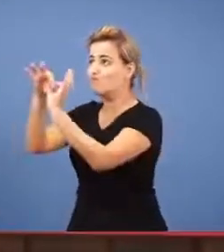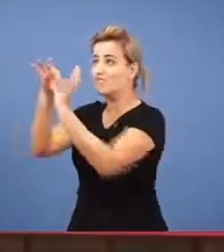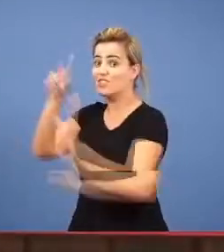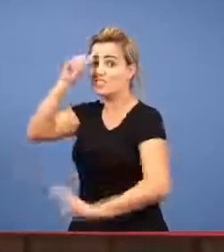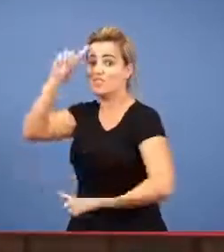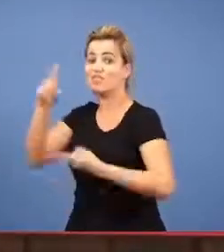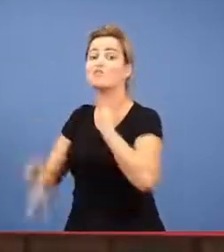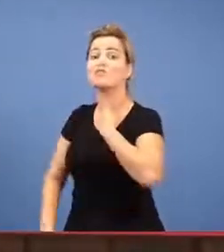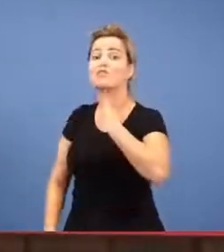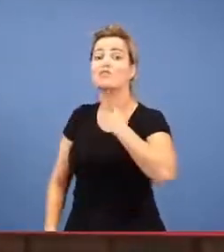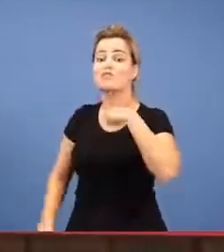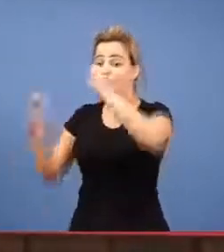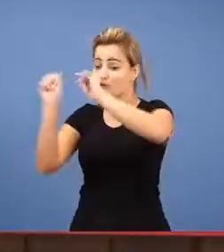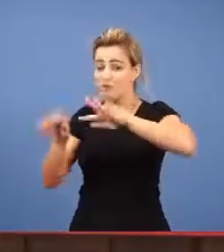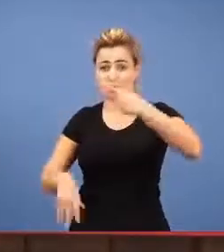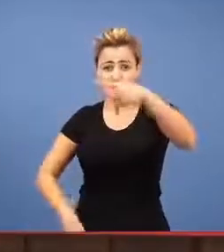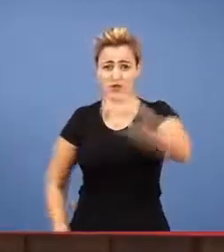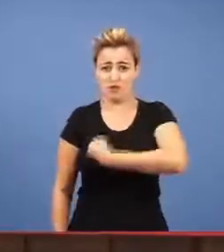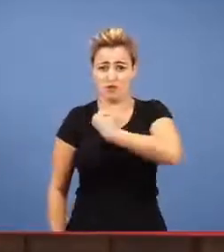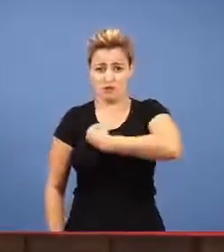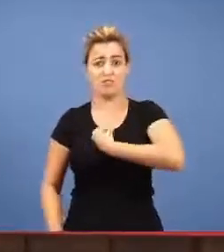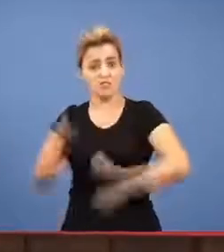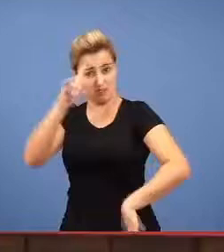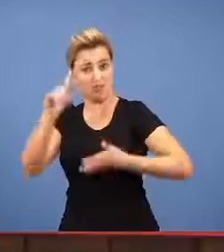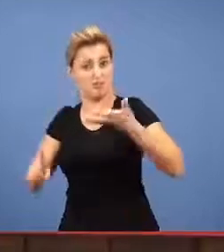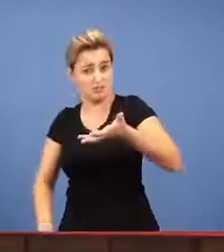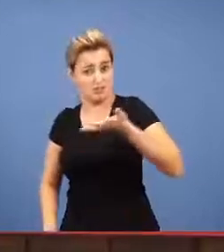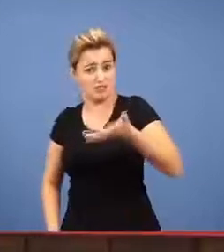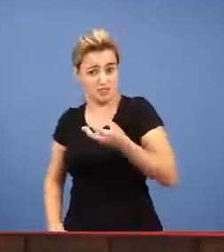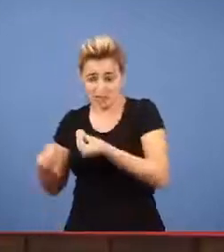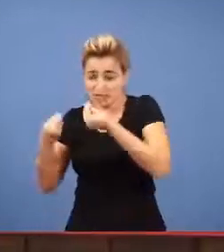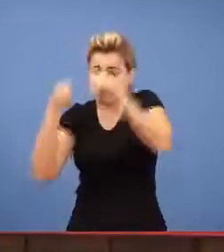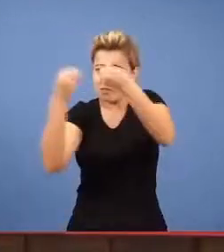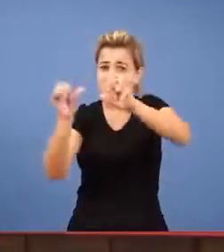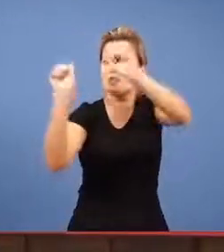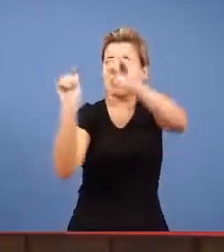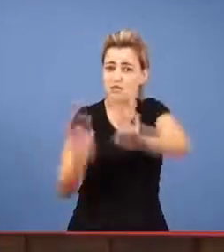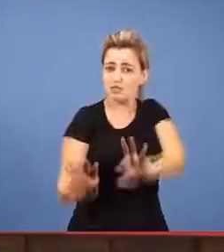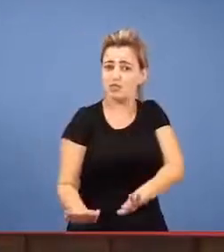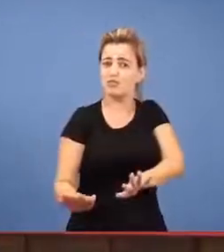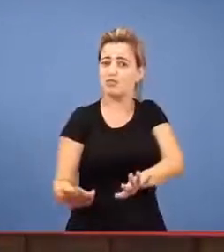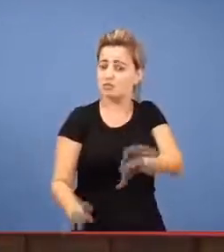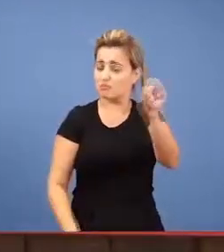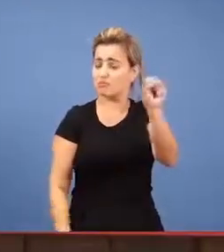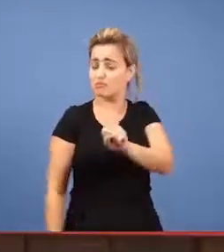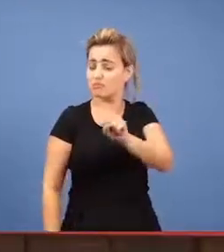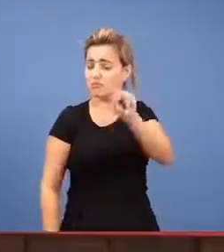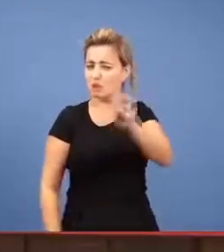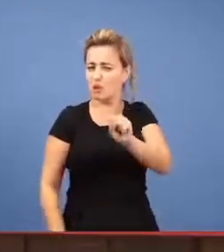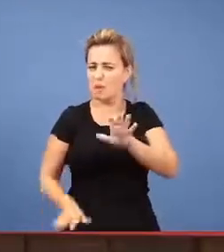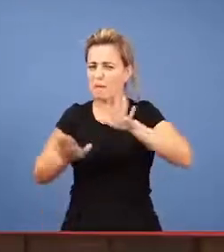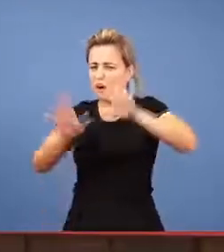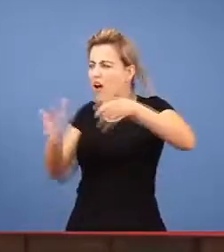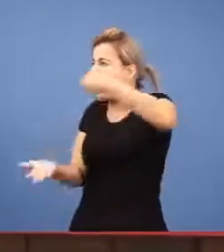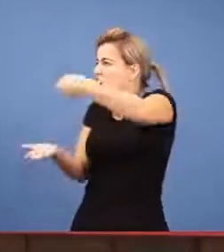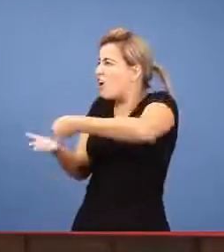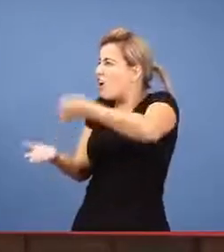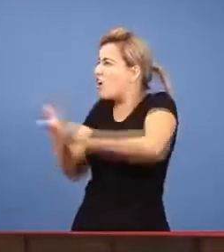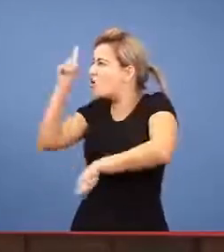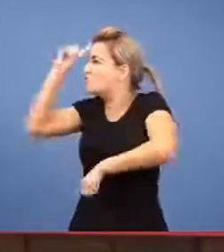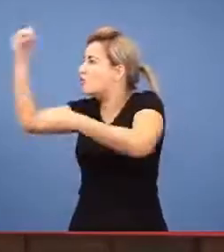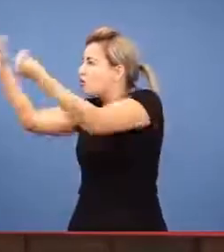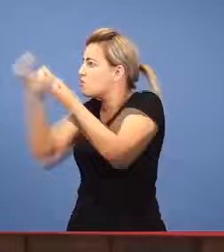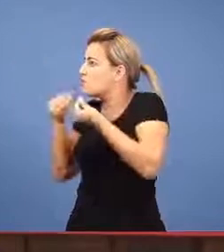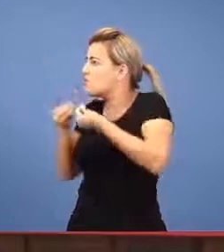you and God. And He wants to bless you. And they say, God wants to bless you. Yes, He wants to give a blessing, but it's